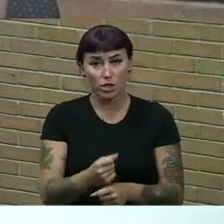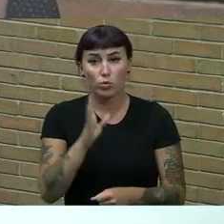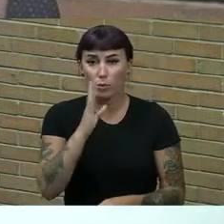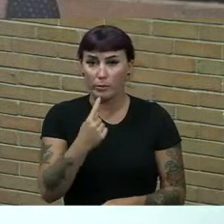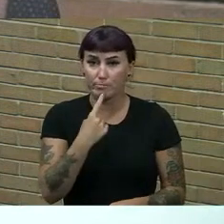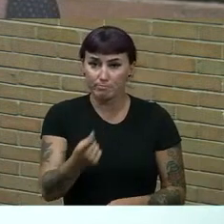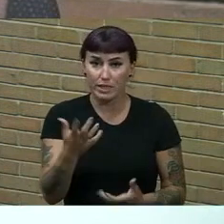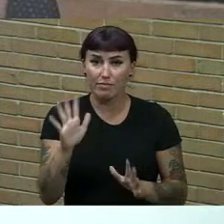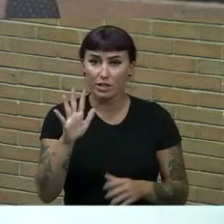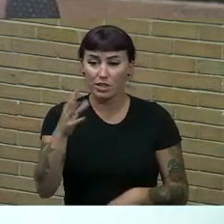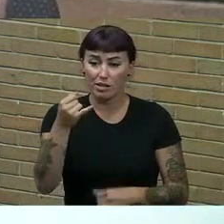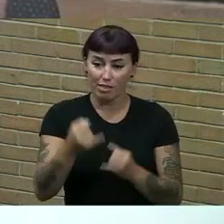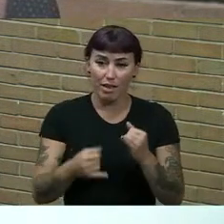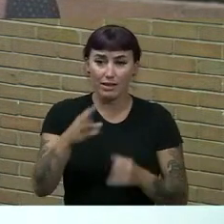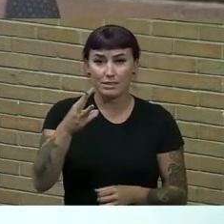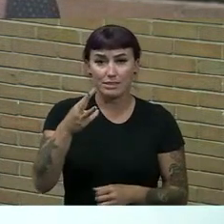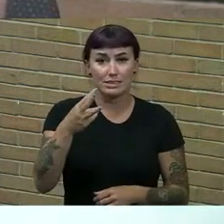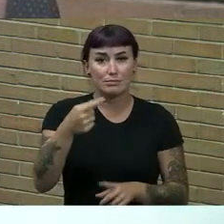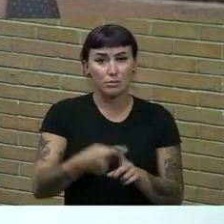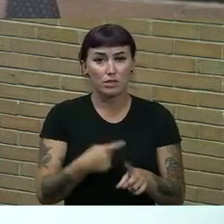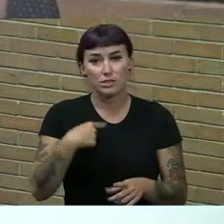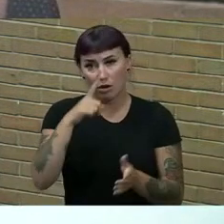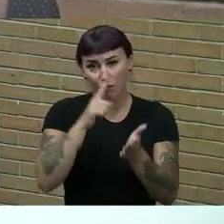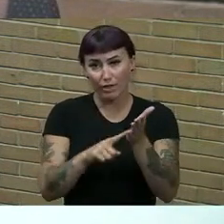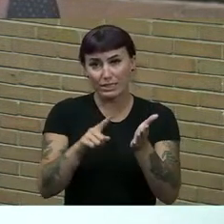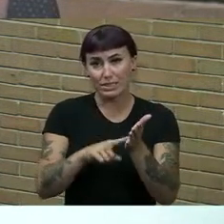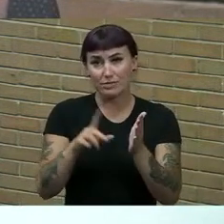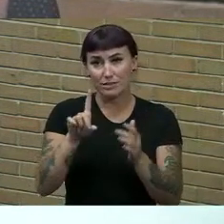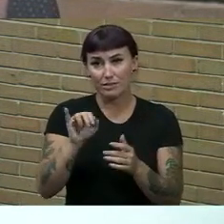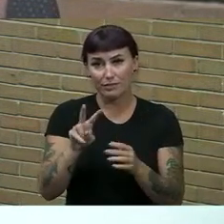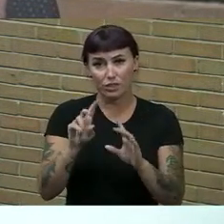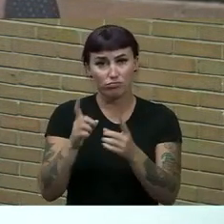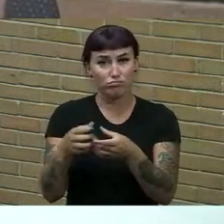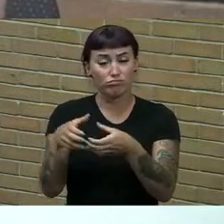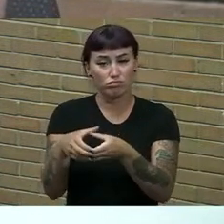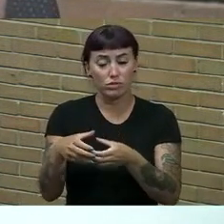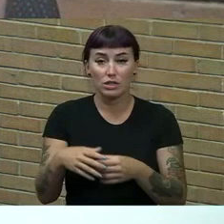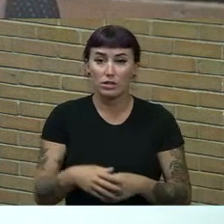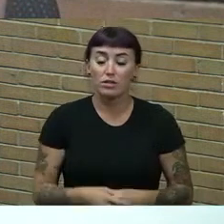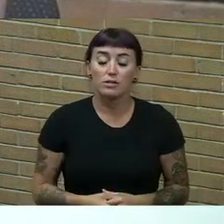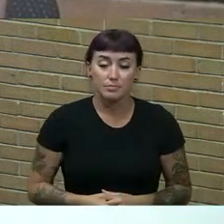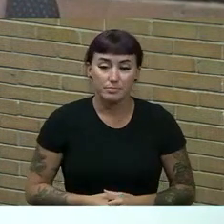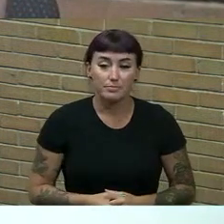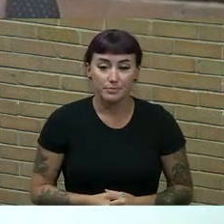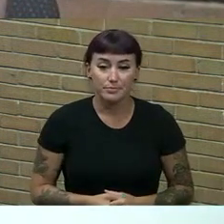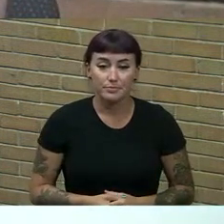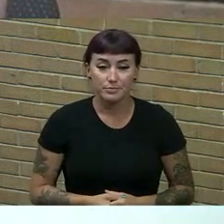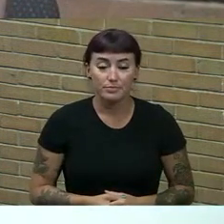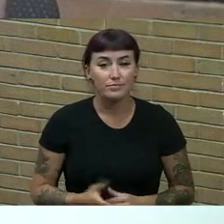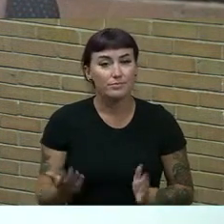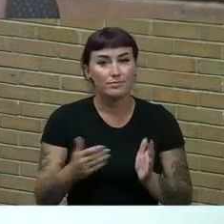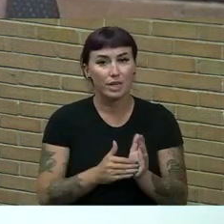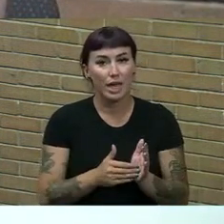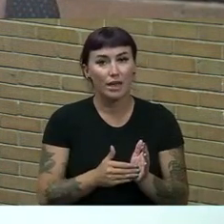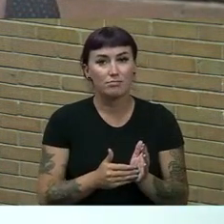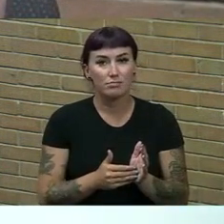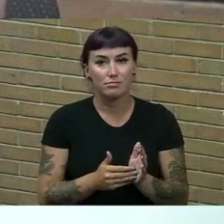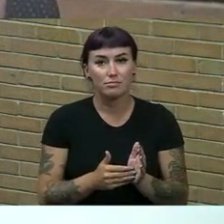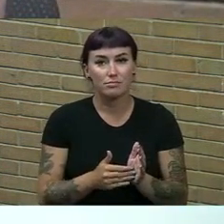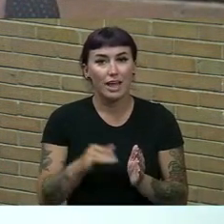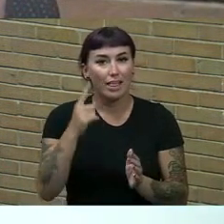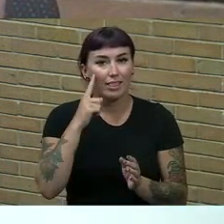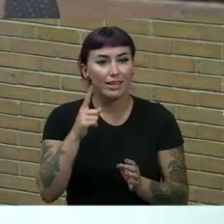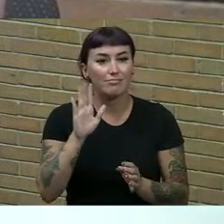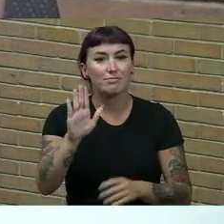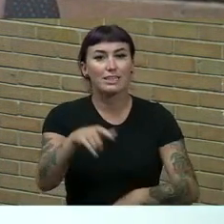last 6 months in our investigative division, which was really a dream of his to do. But again, I think